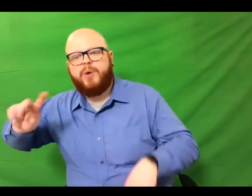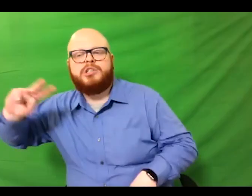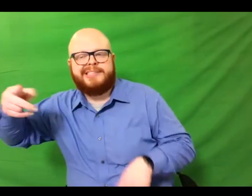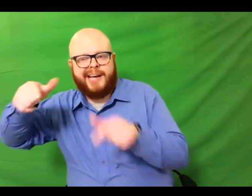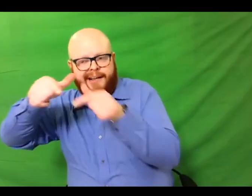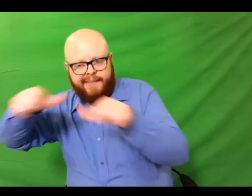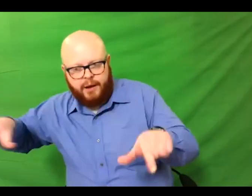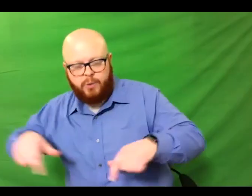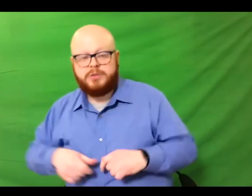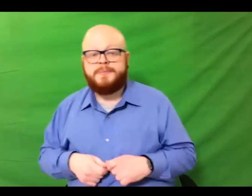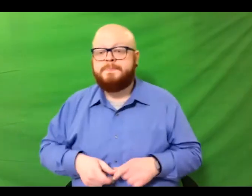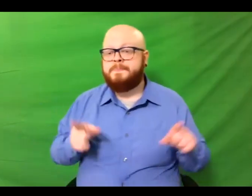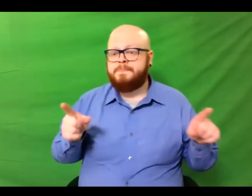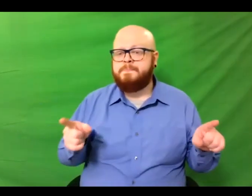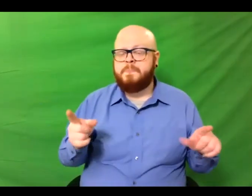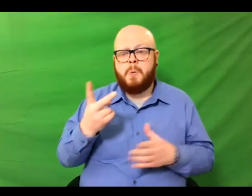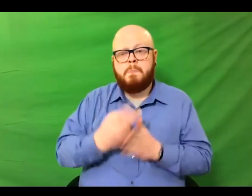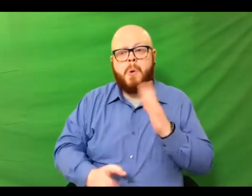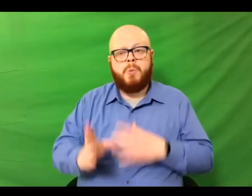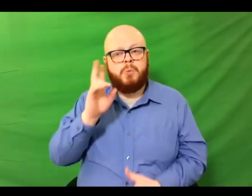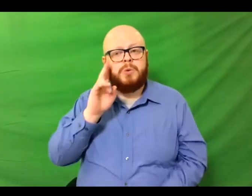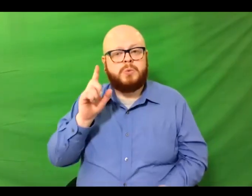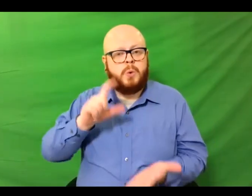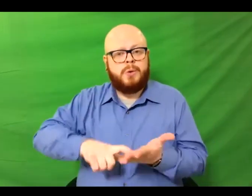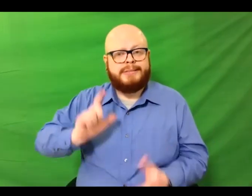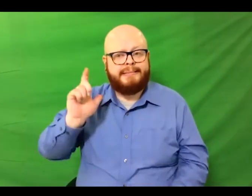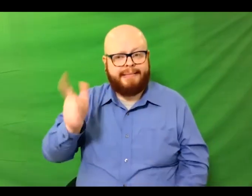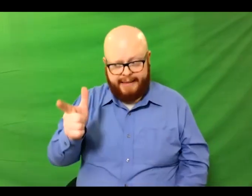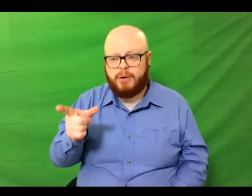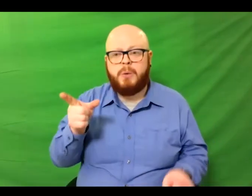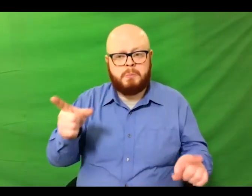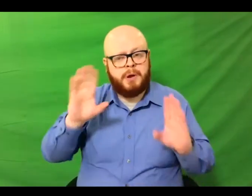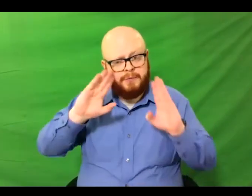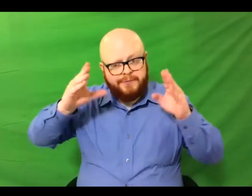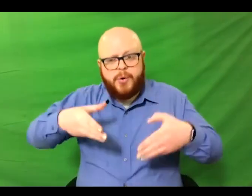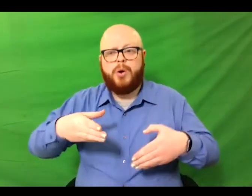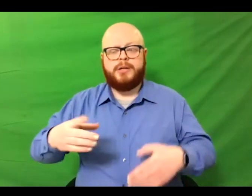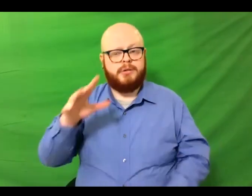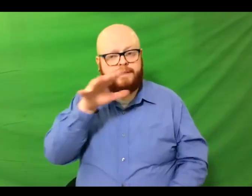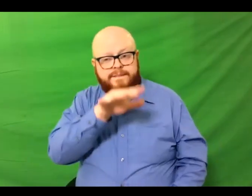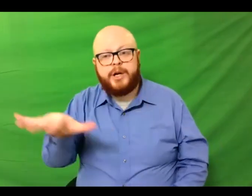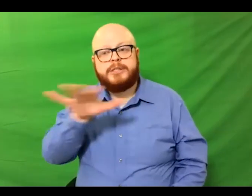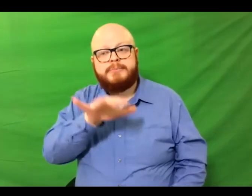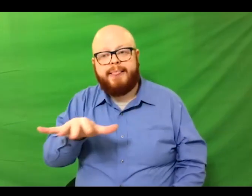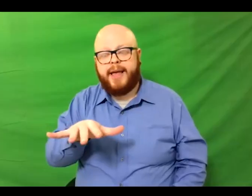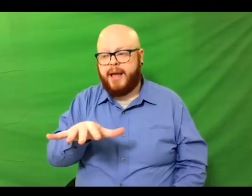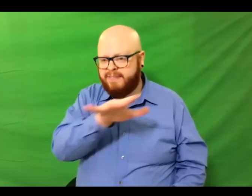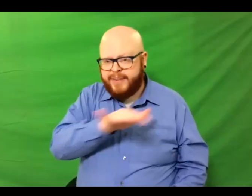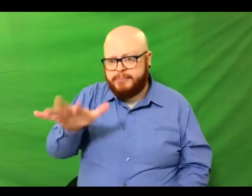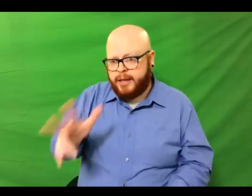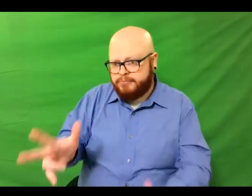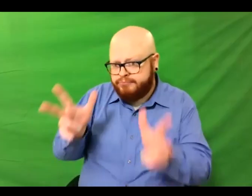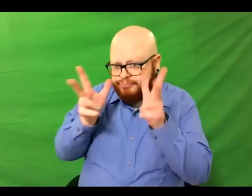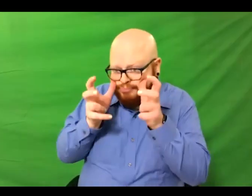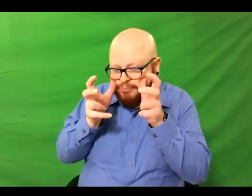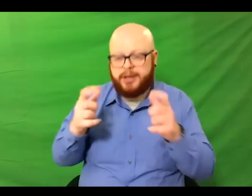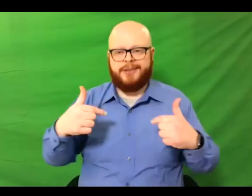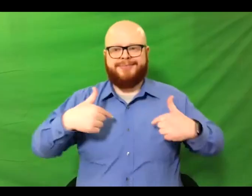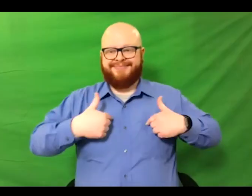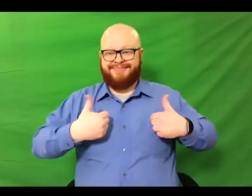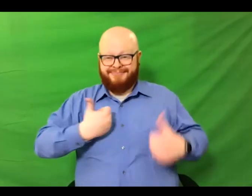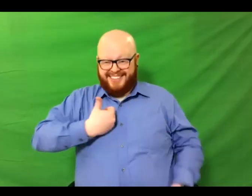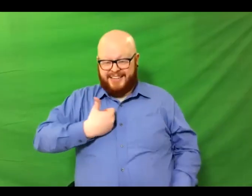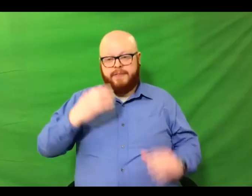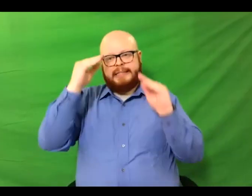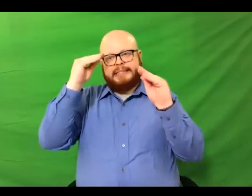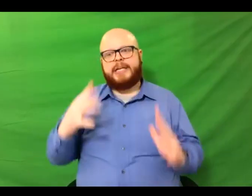In the standards, you'll see later on that they specifically focus on fingerspelling and finger reading. But as a teacher, I find it helpful to